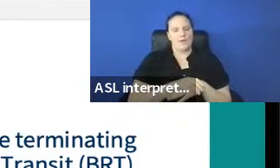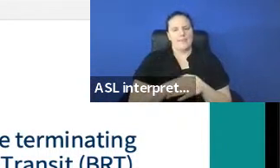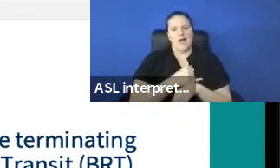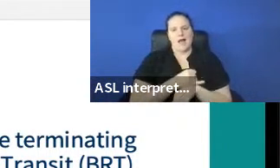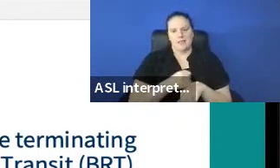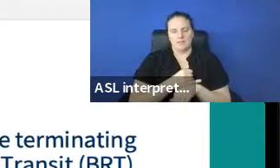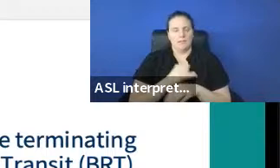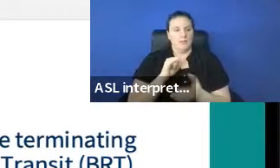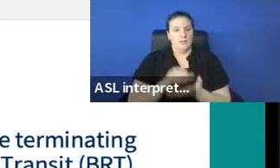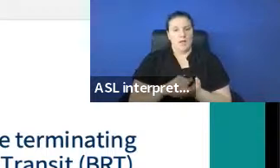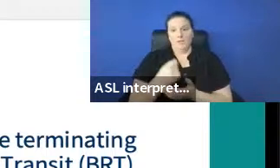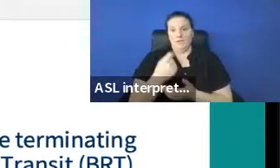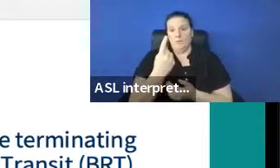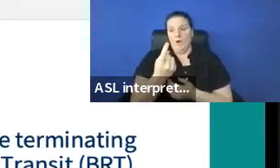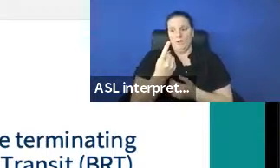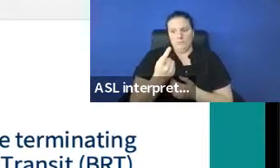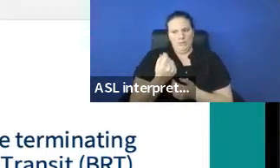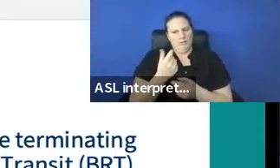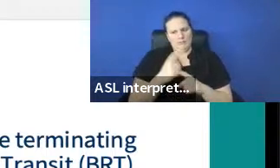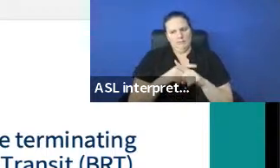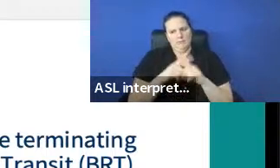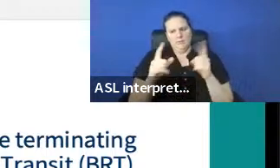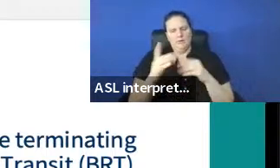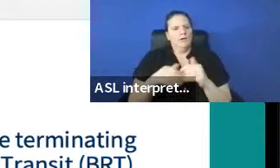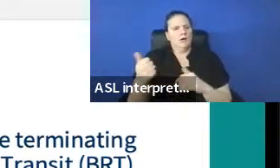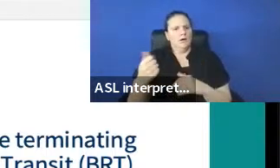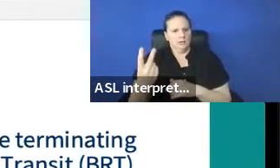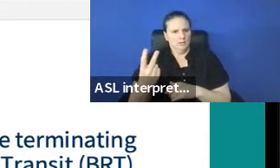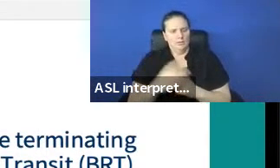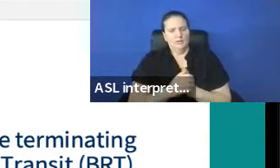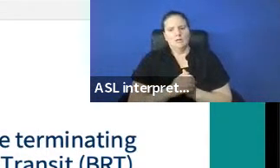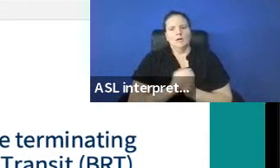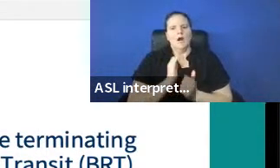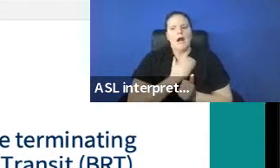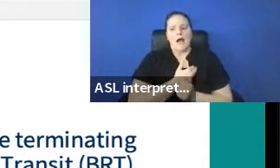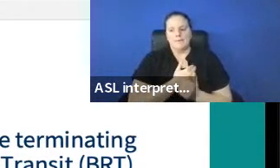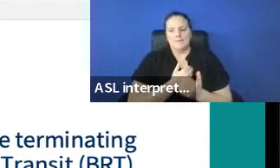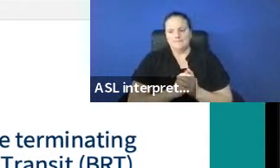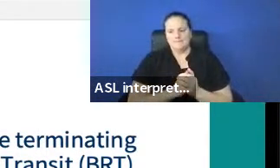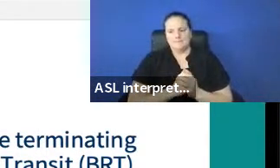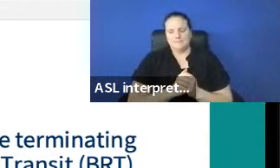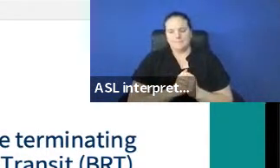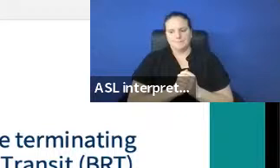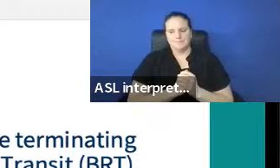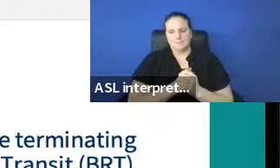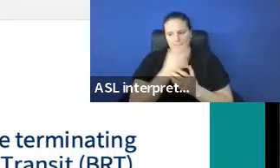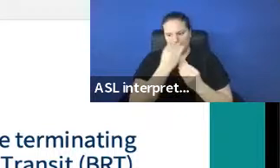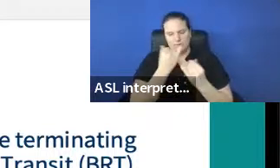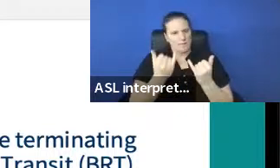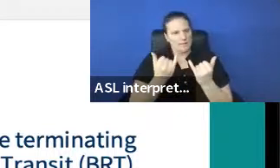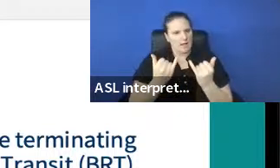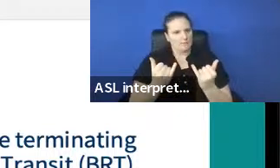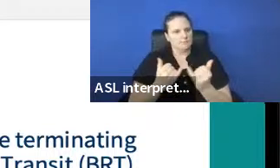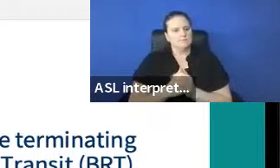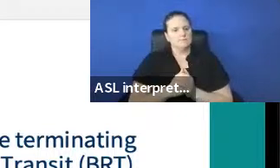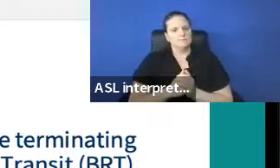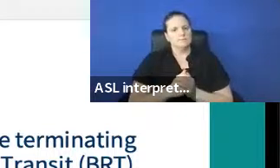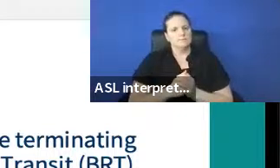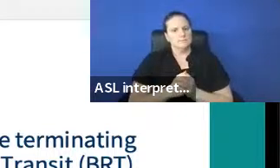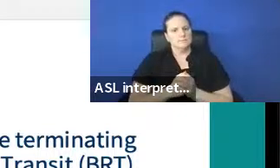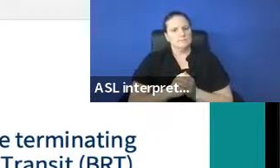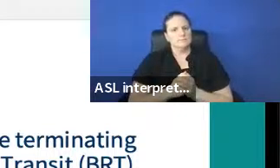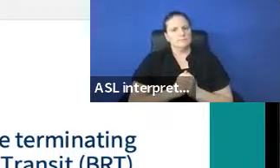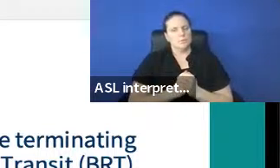is somewhat different than the other two. But in our thinking right now, there is, when